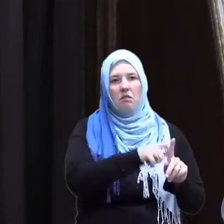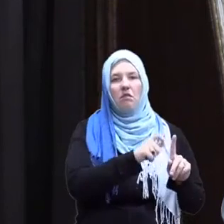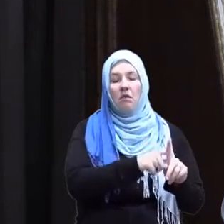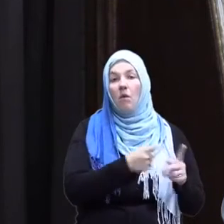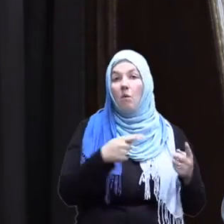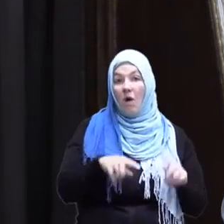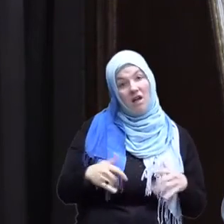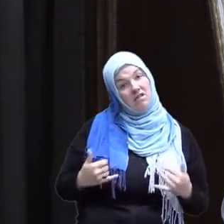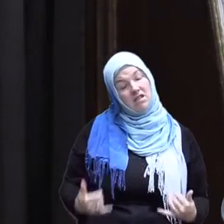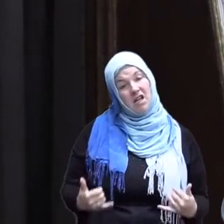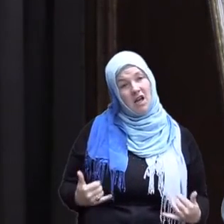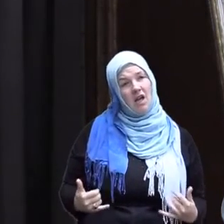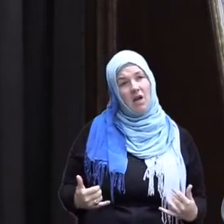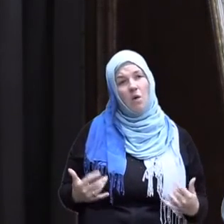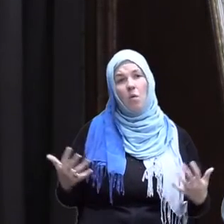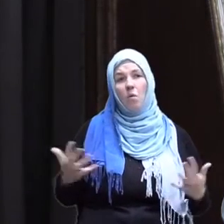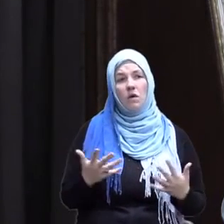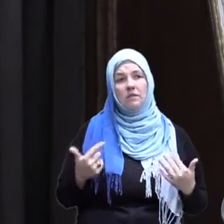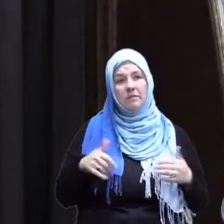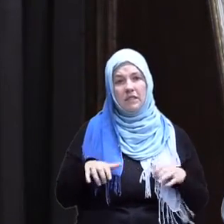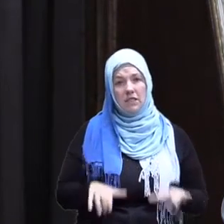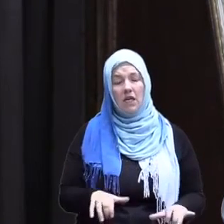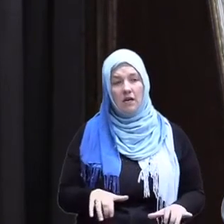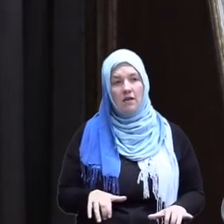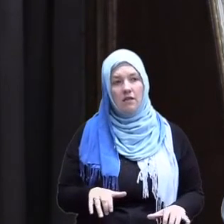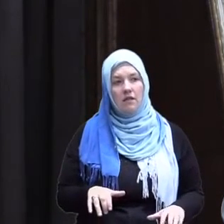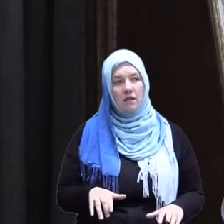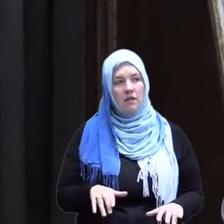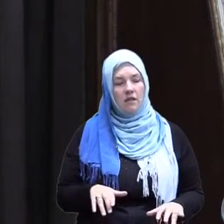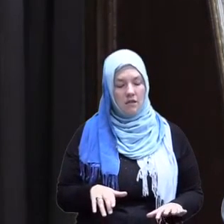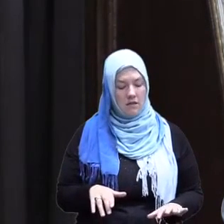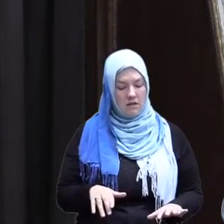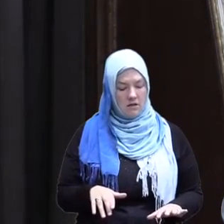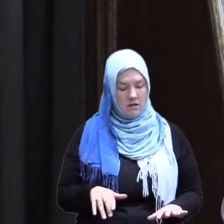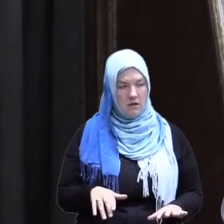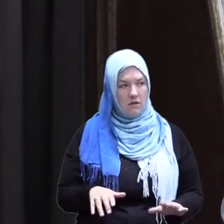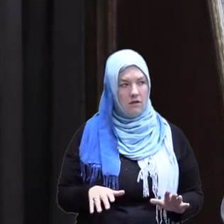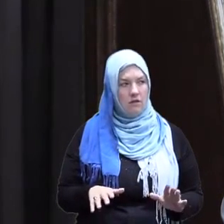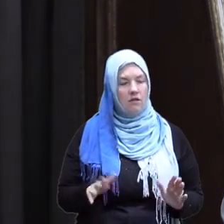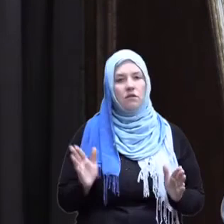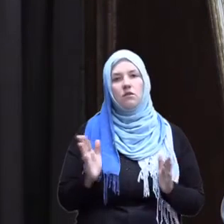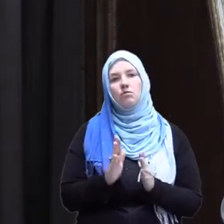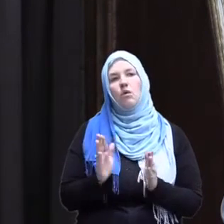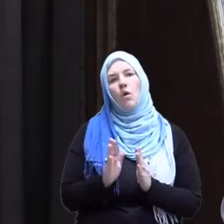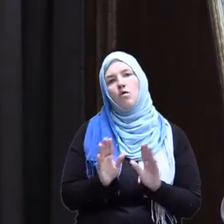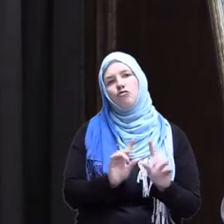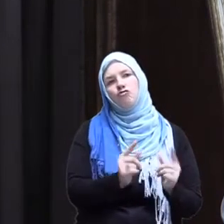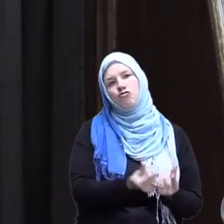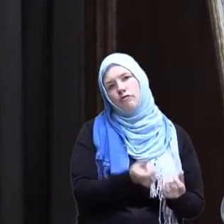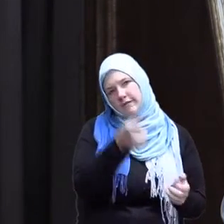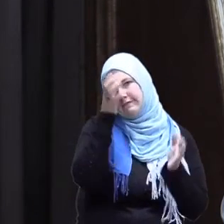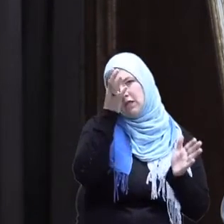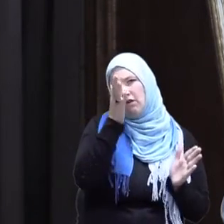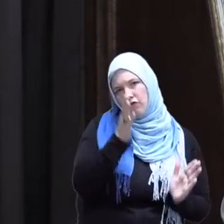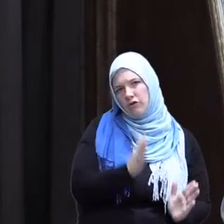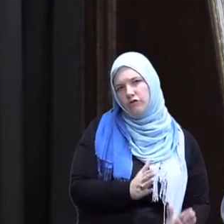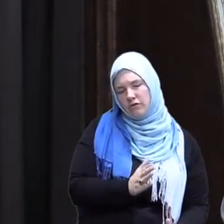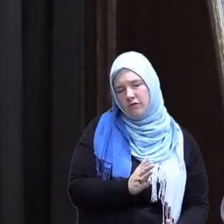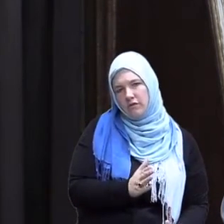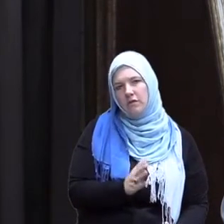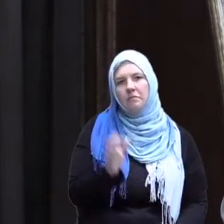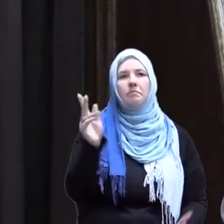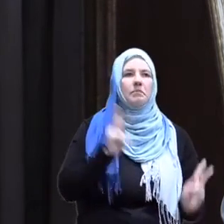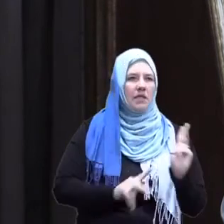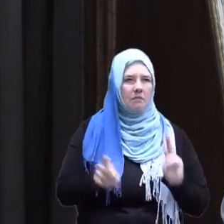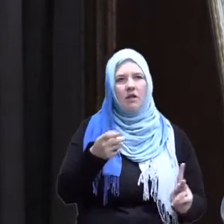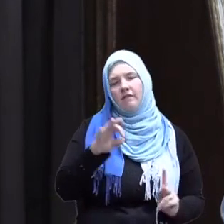While now what is being done is by a small group of scholars,